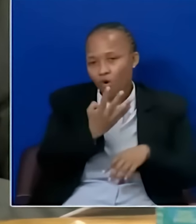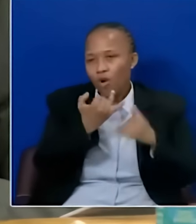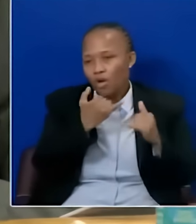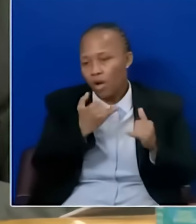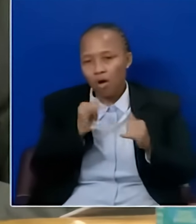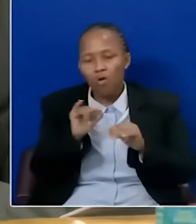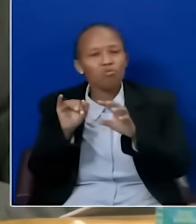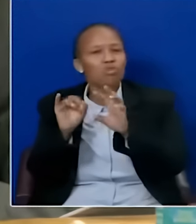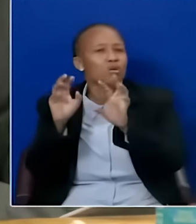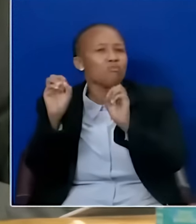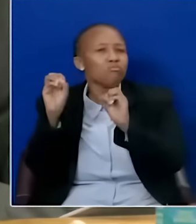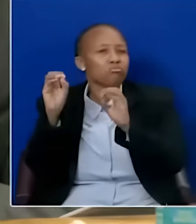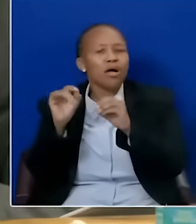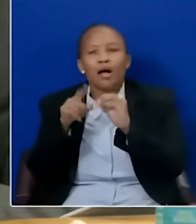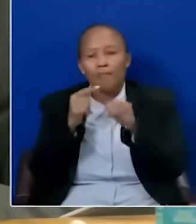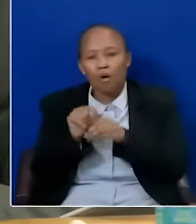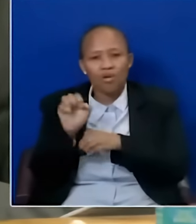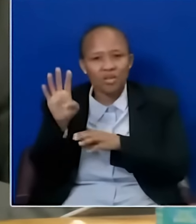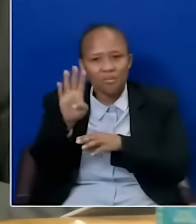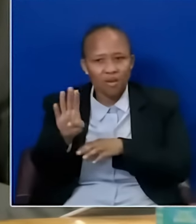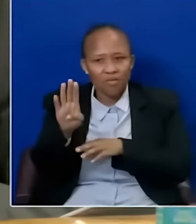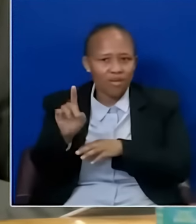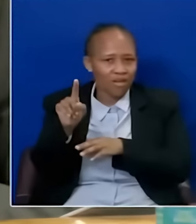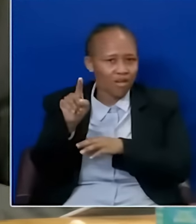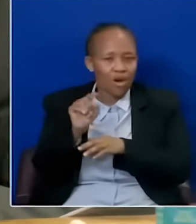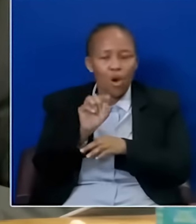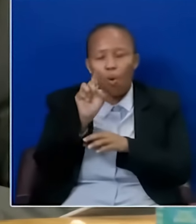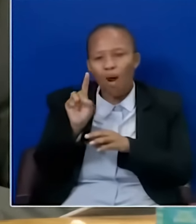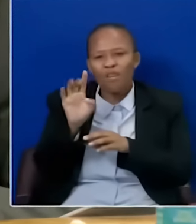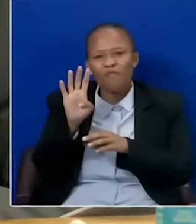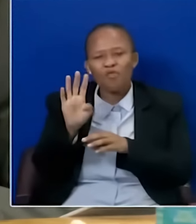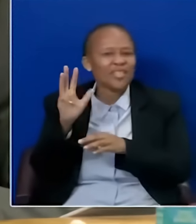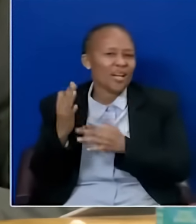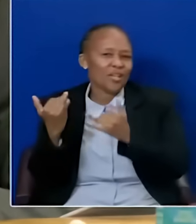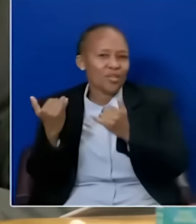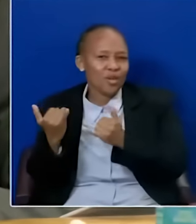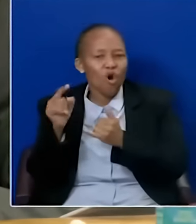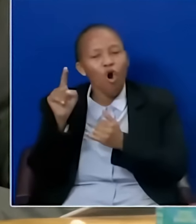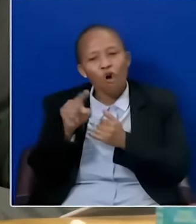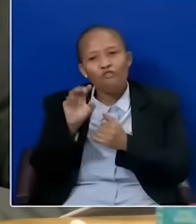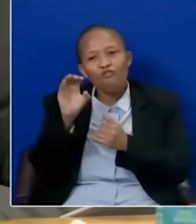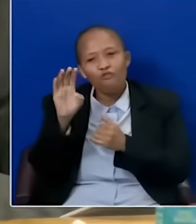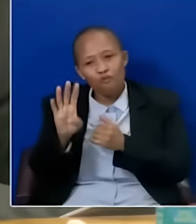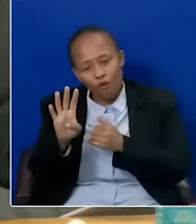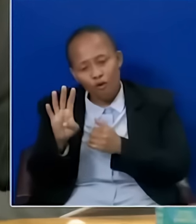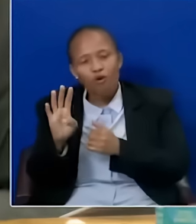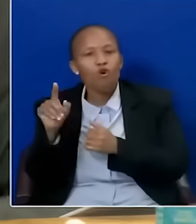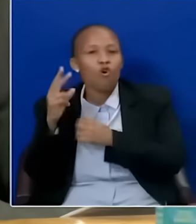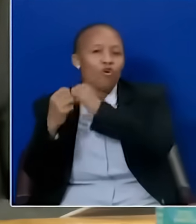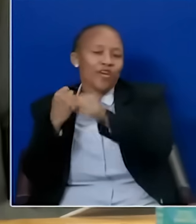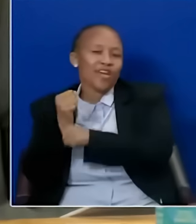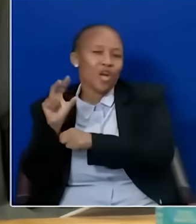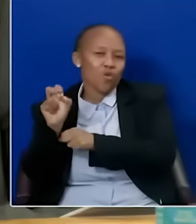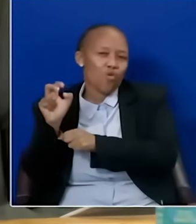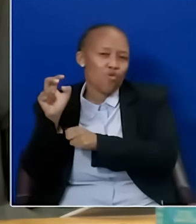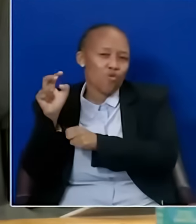now refers to Bramley case 149 of 4 of 2024. Do you know anything about this